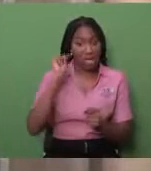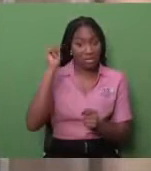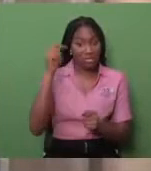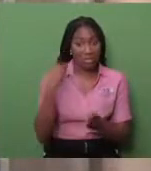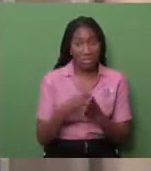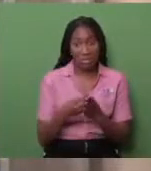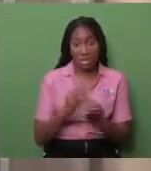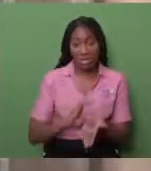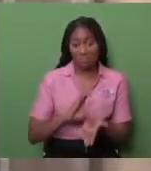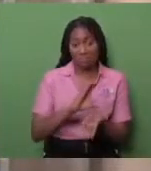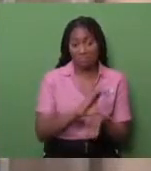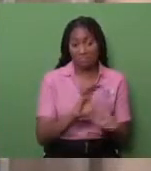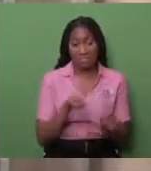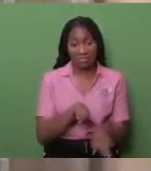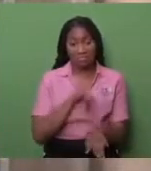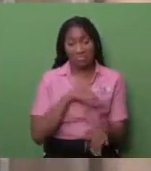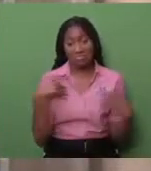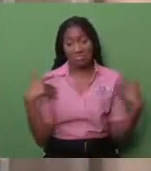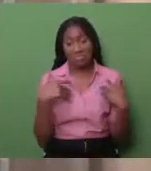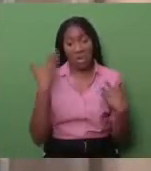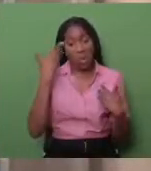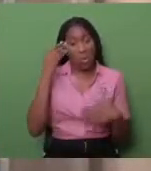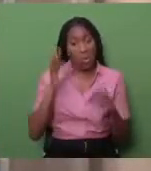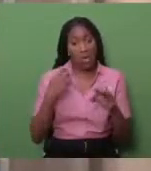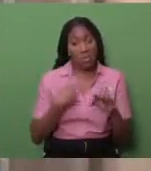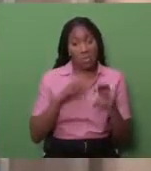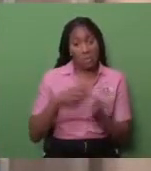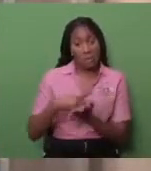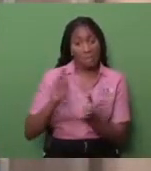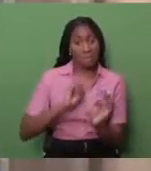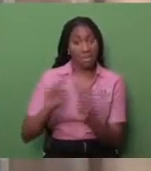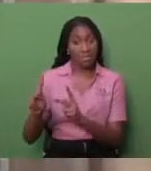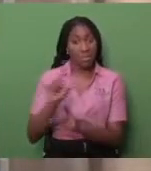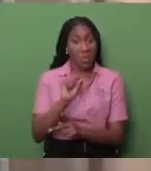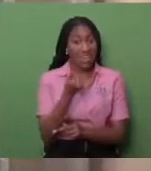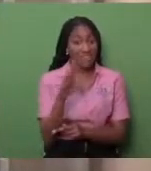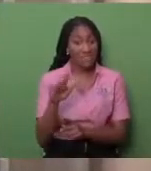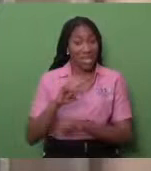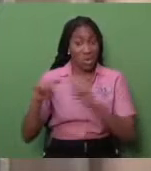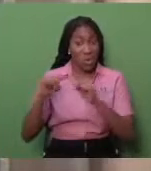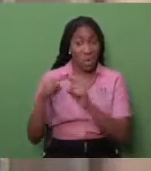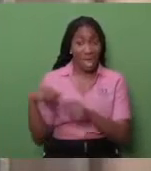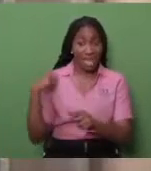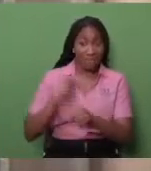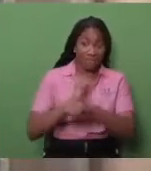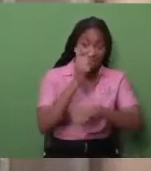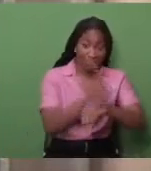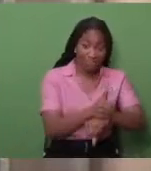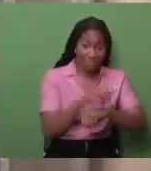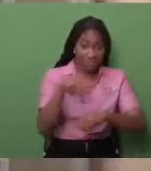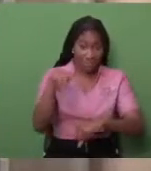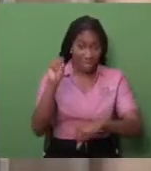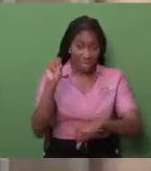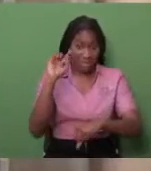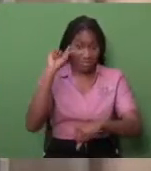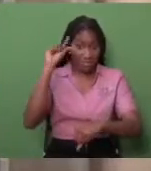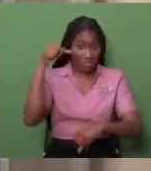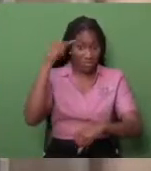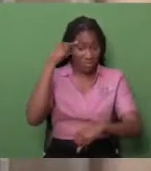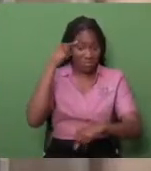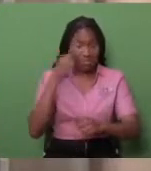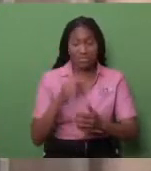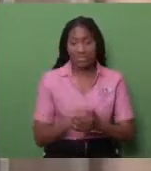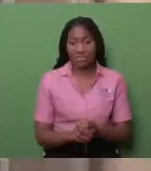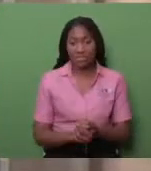In 2015, when they came into office, they inherited from my government a sovereign credit grade of A stable